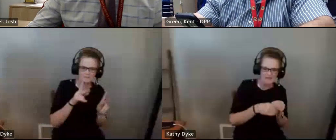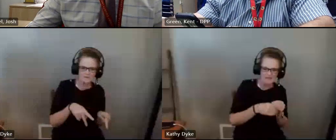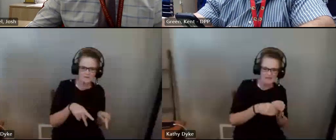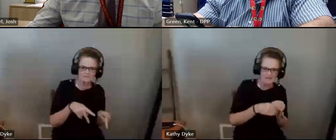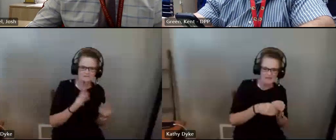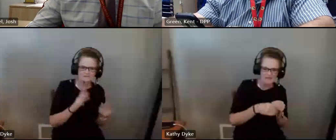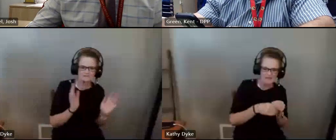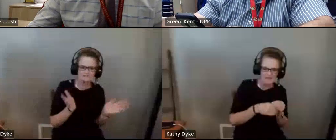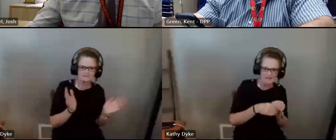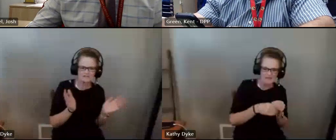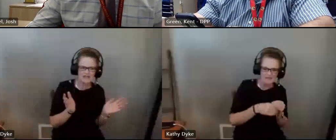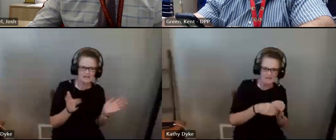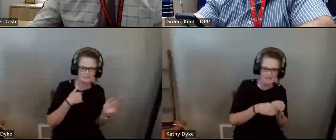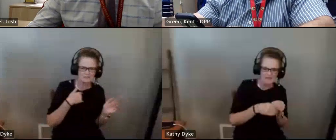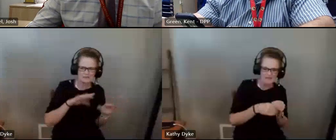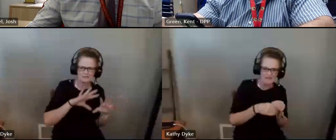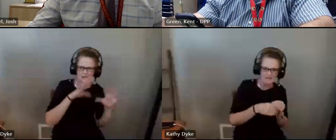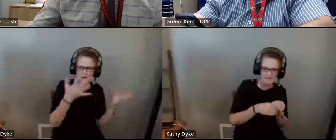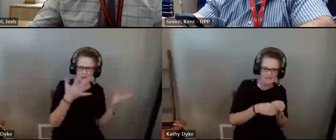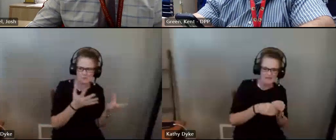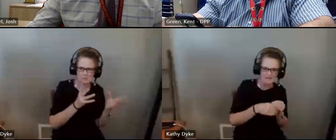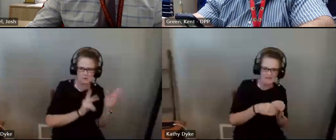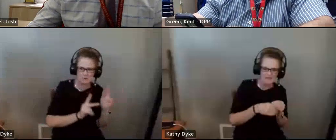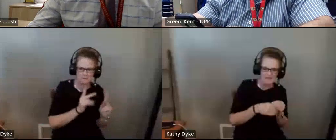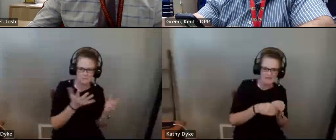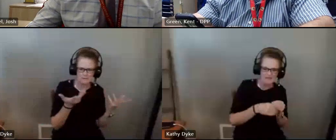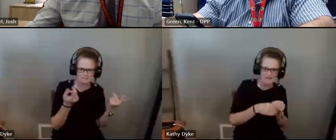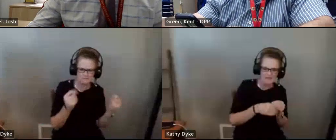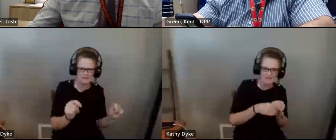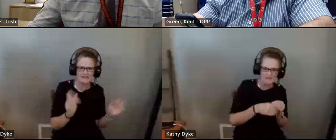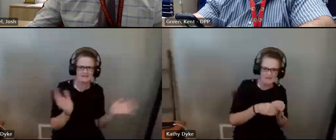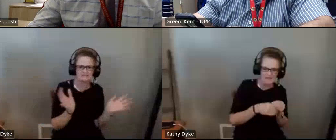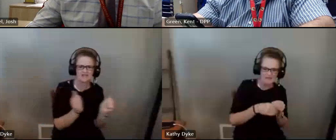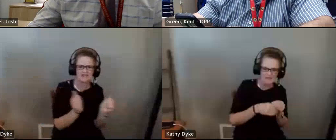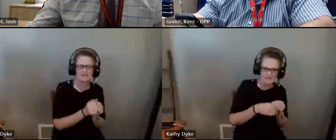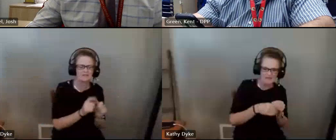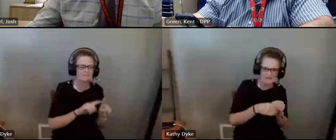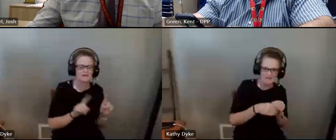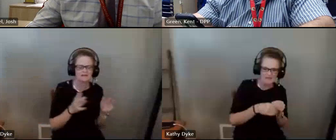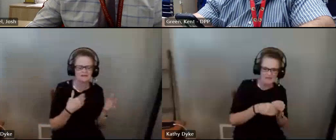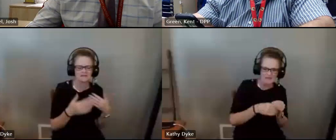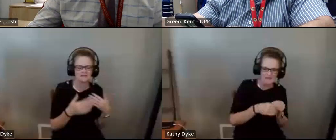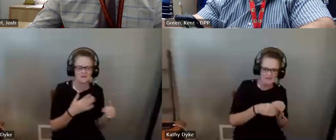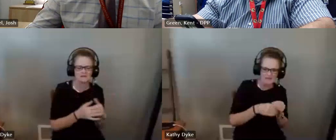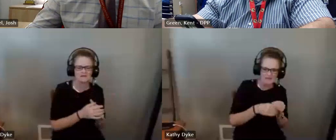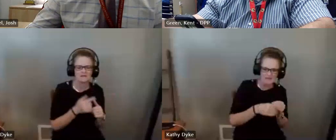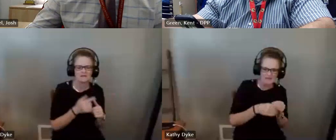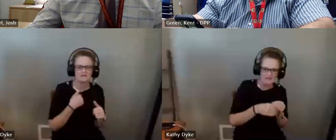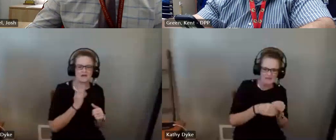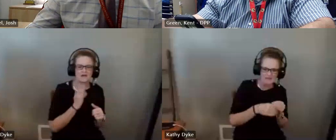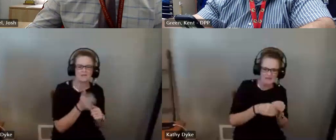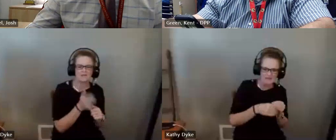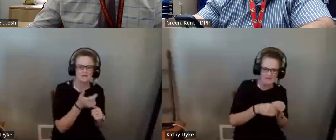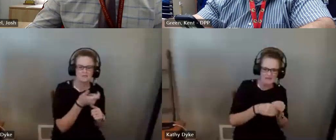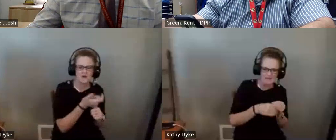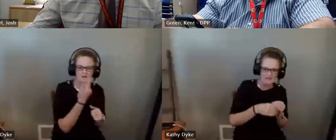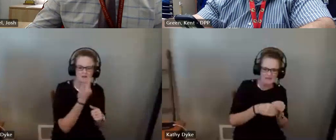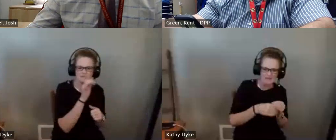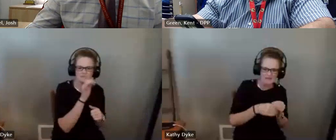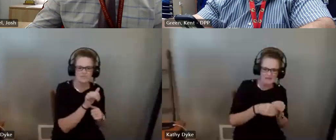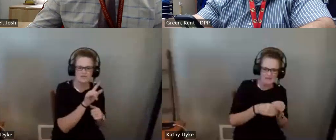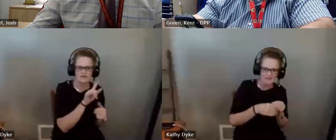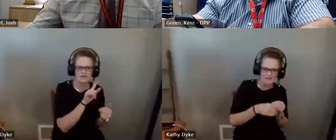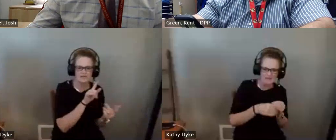and I thought, well, I have a whole bunch of people that I'm trying to chat with. But anyway, I will watch for the link,